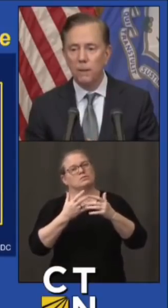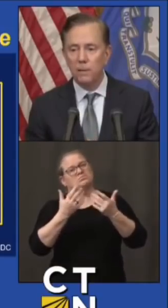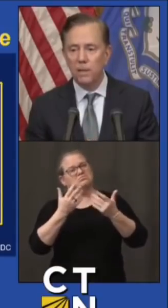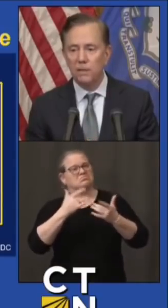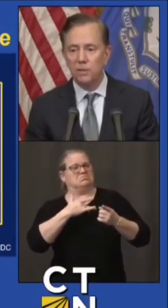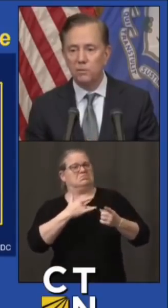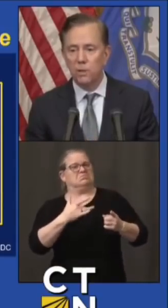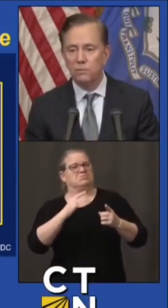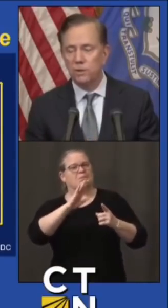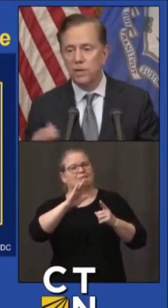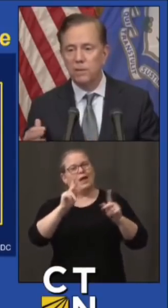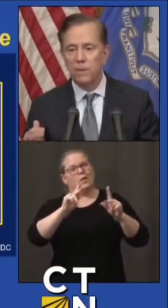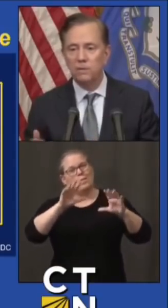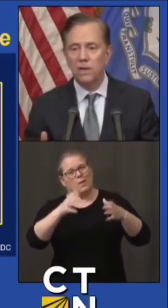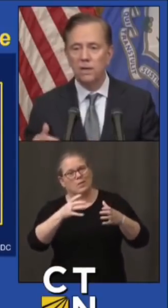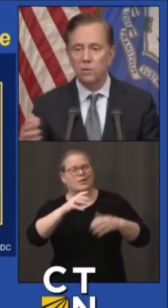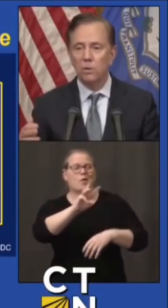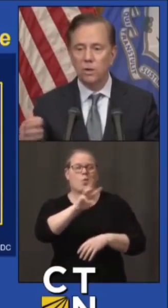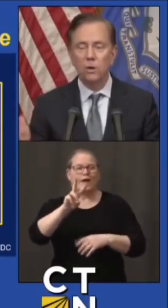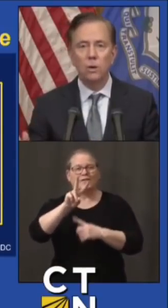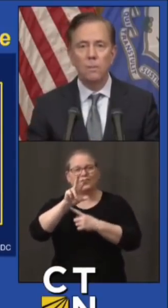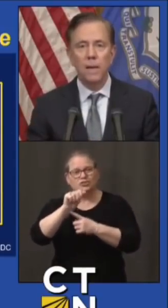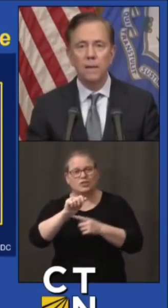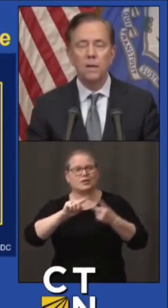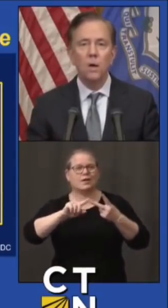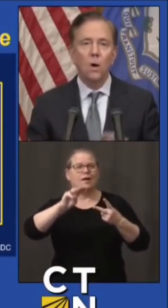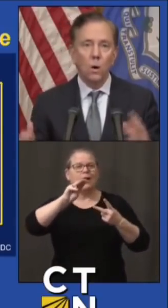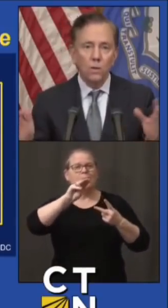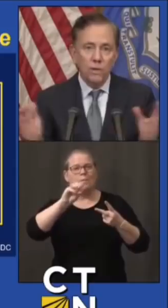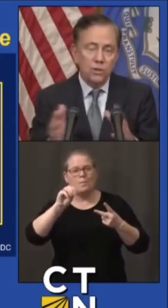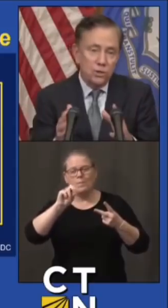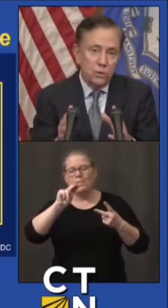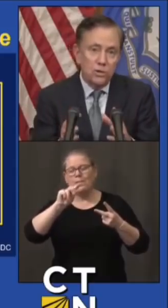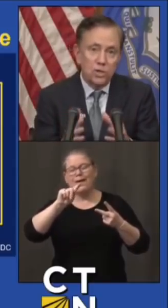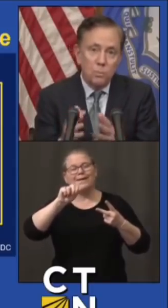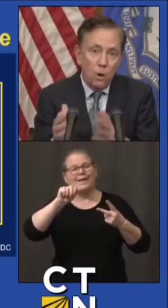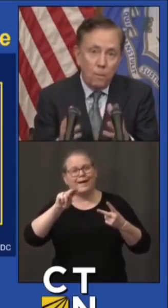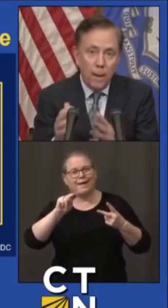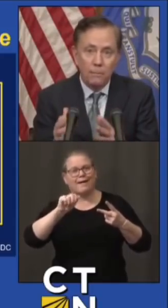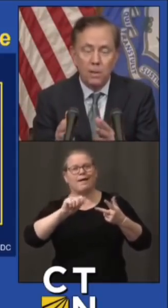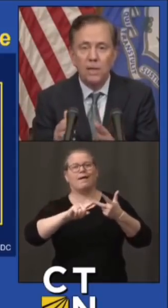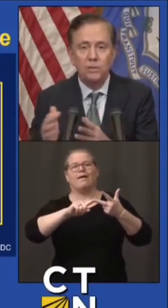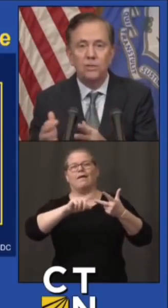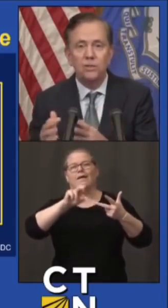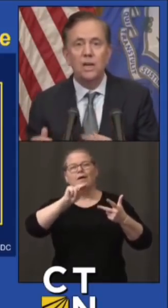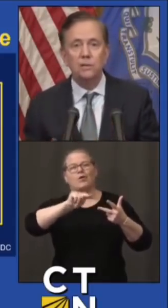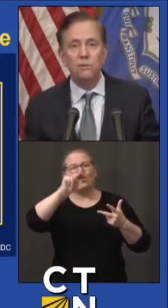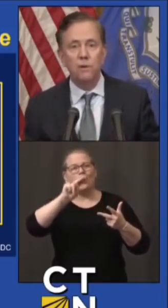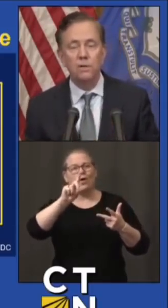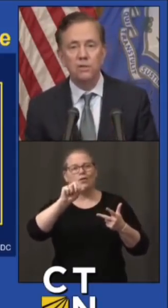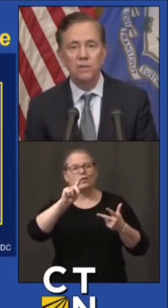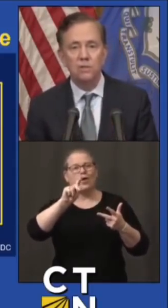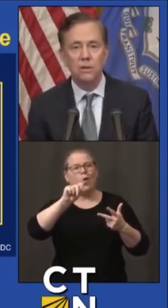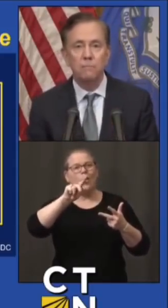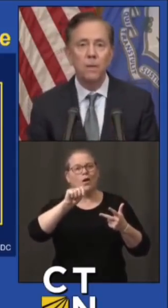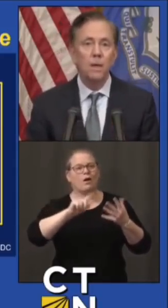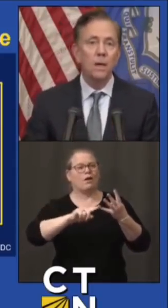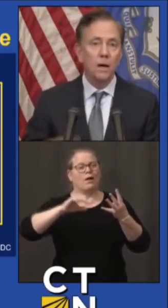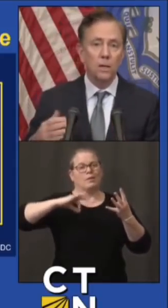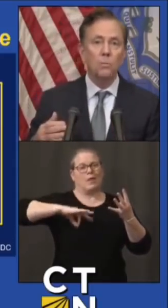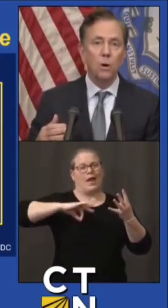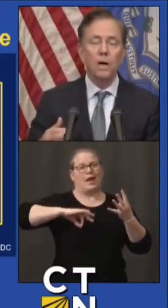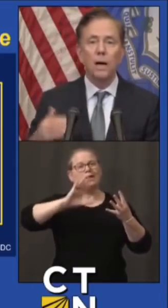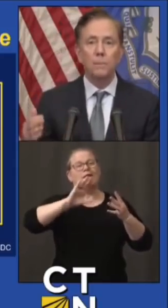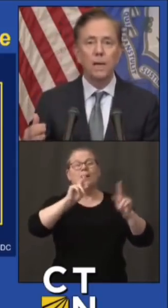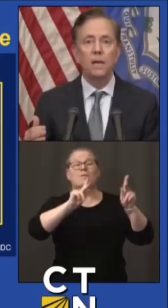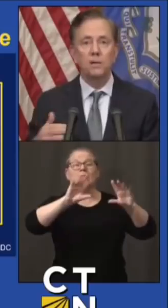2% population is West Virginia, Montana, North Dakota, Maine, all of which are sort of small population states. For us, it's a